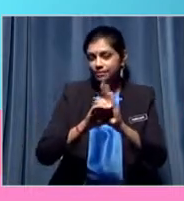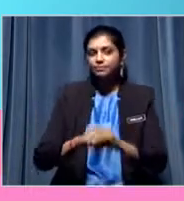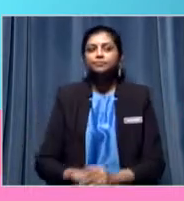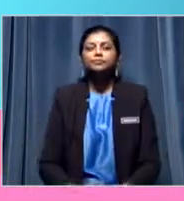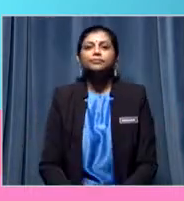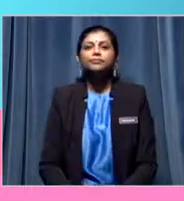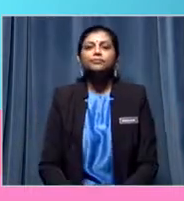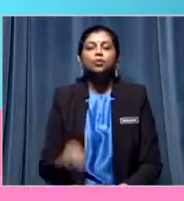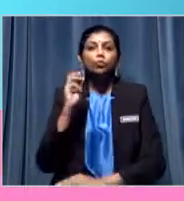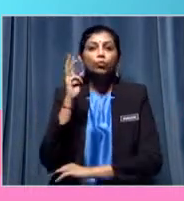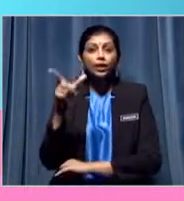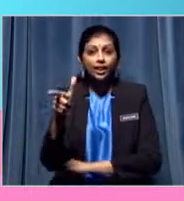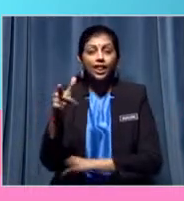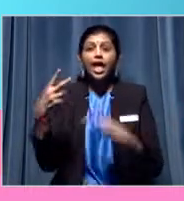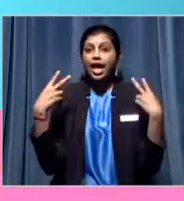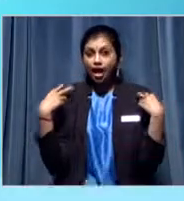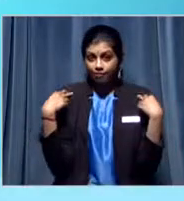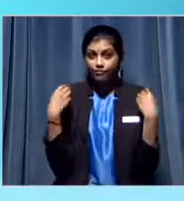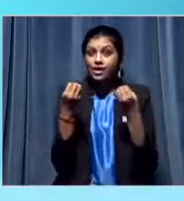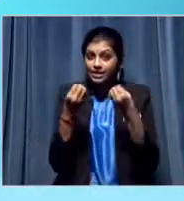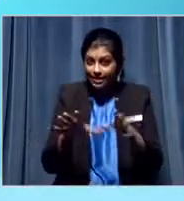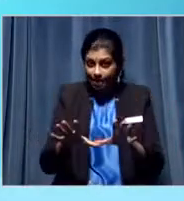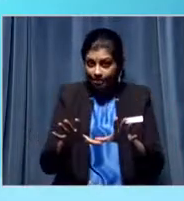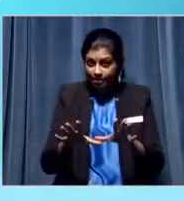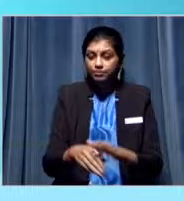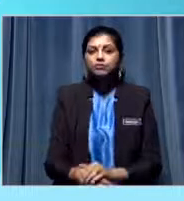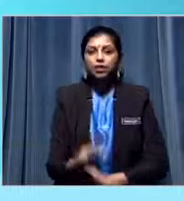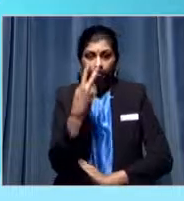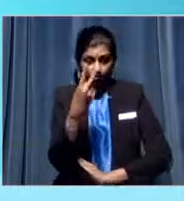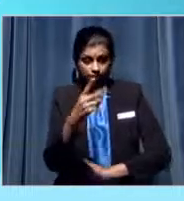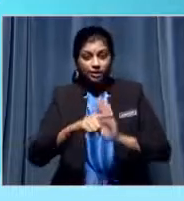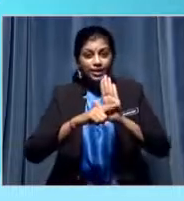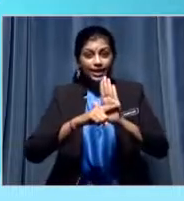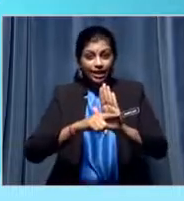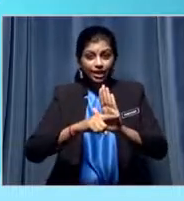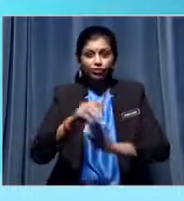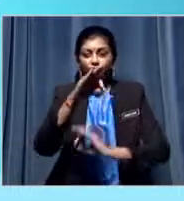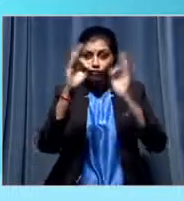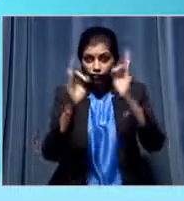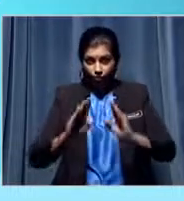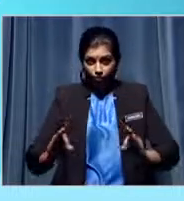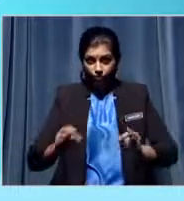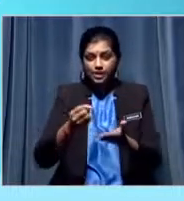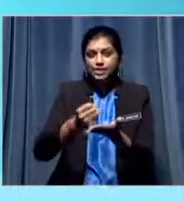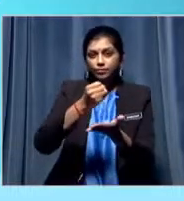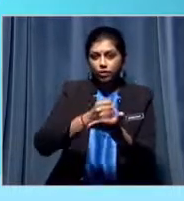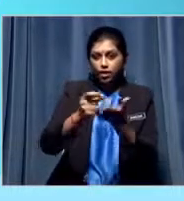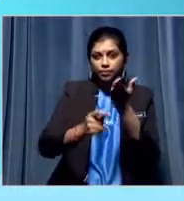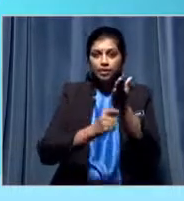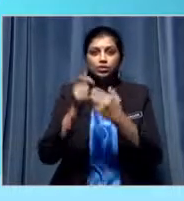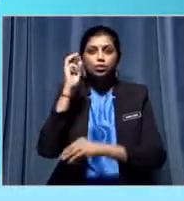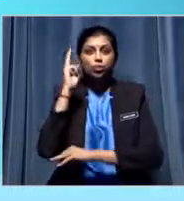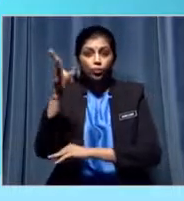evening. And the negative form is subject plus will not or